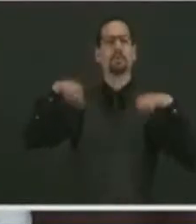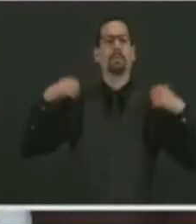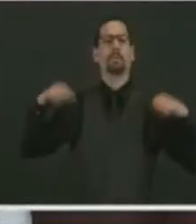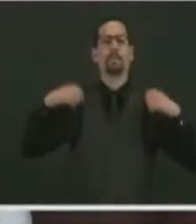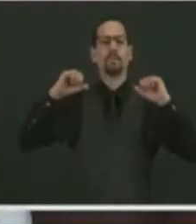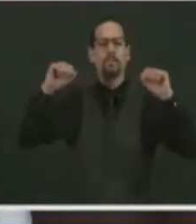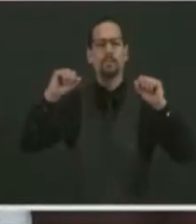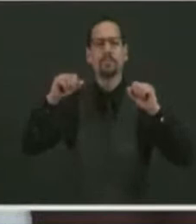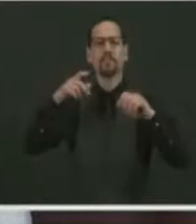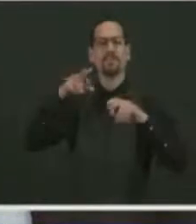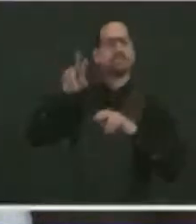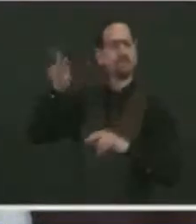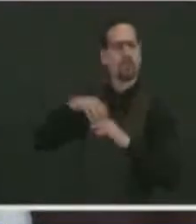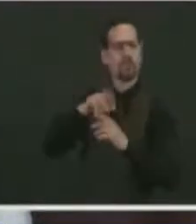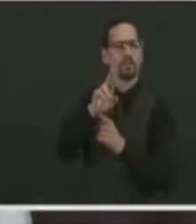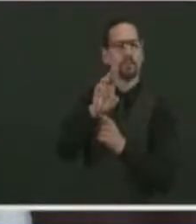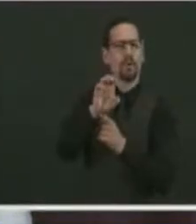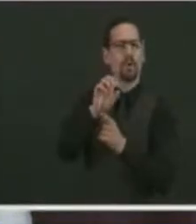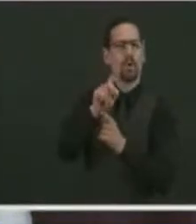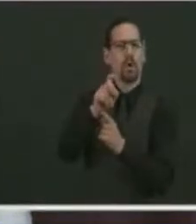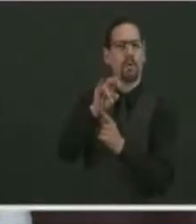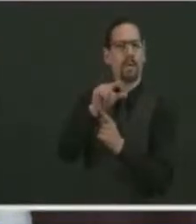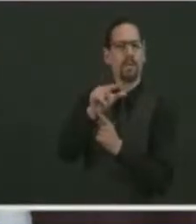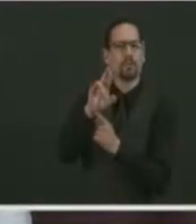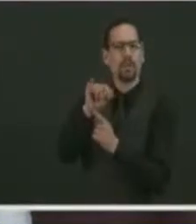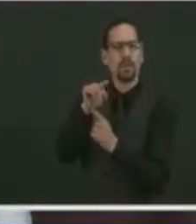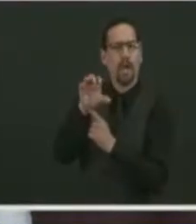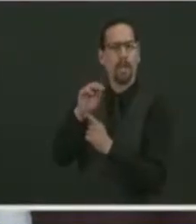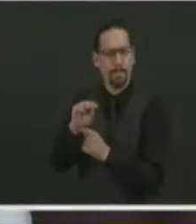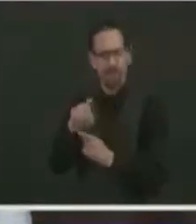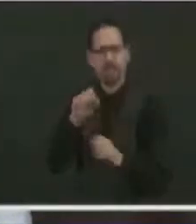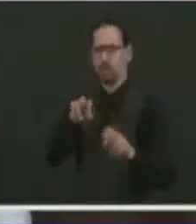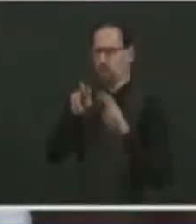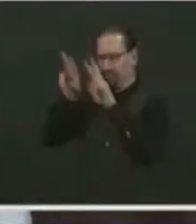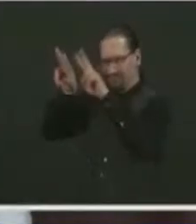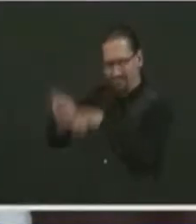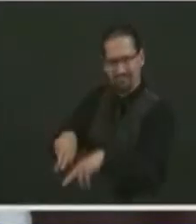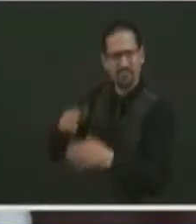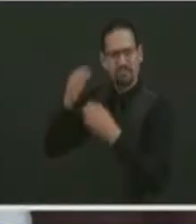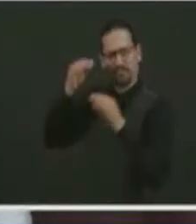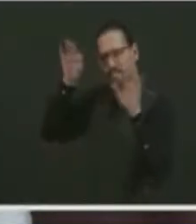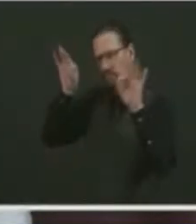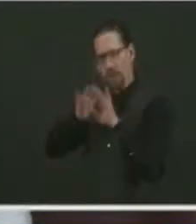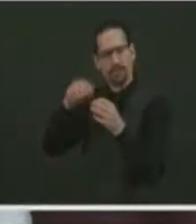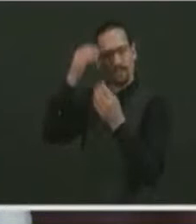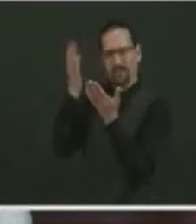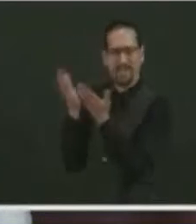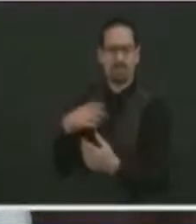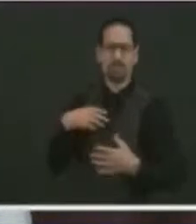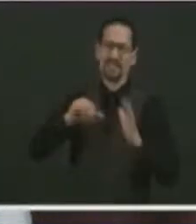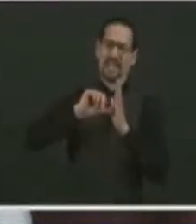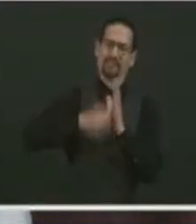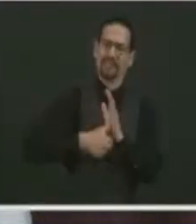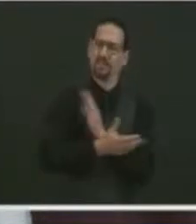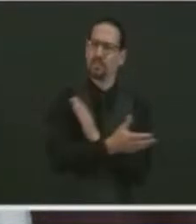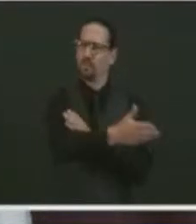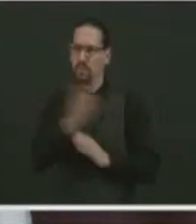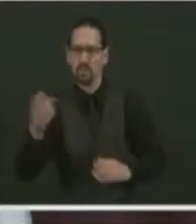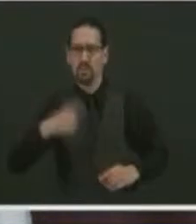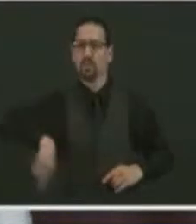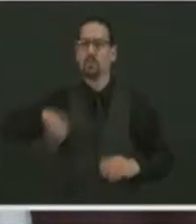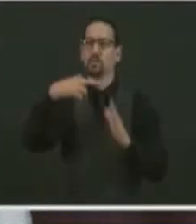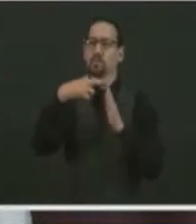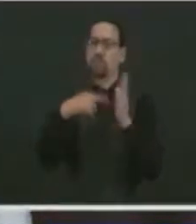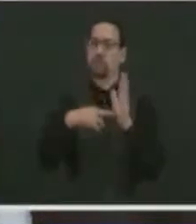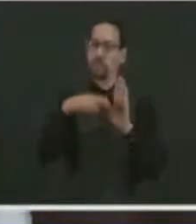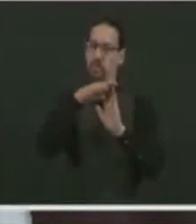the Governor discussed. And it's important to reiterate that these guidelines and